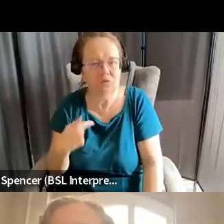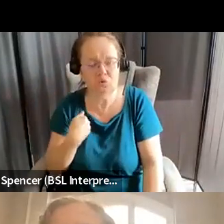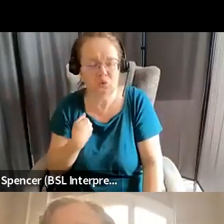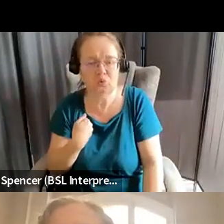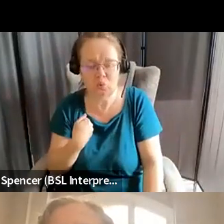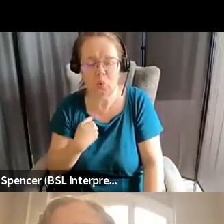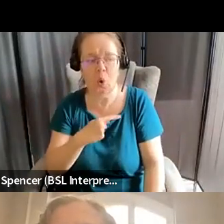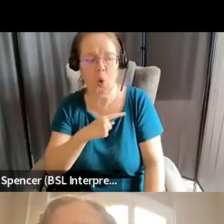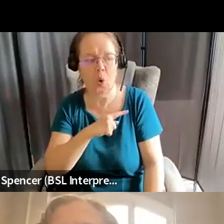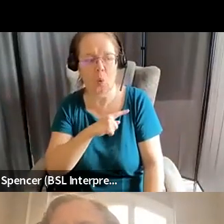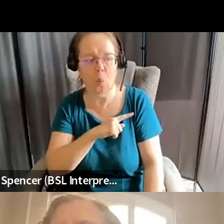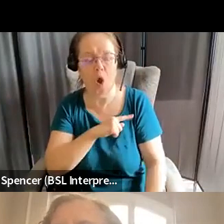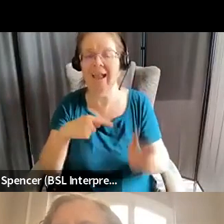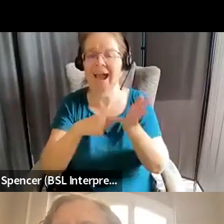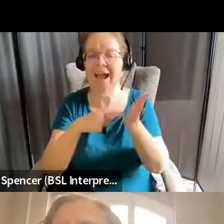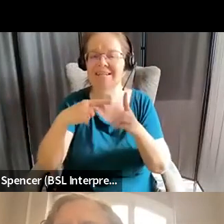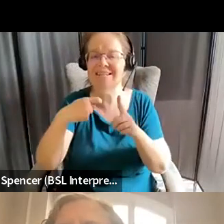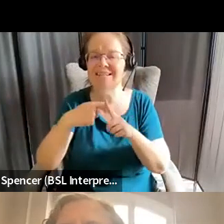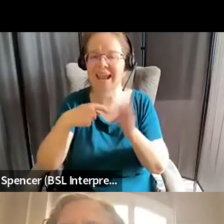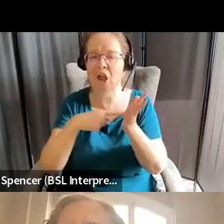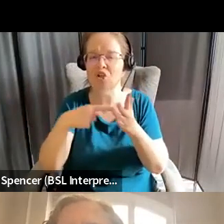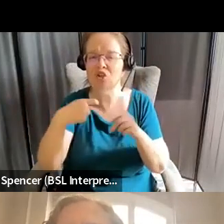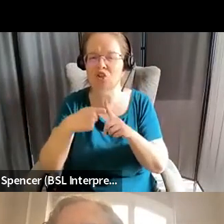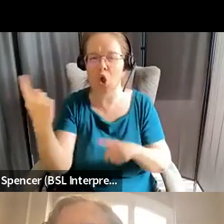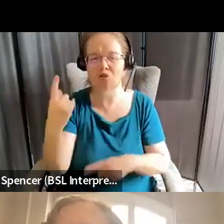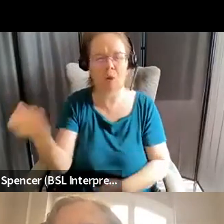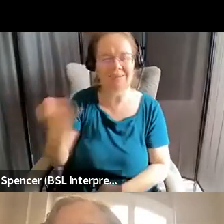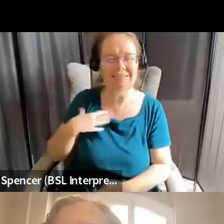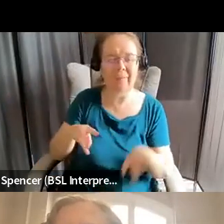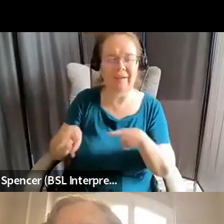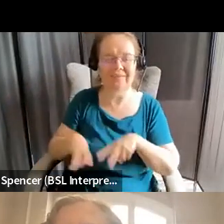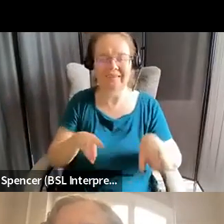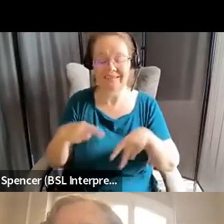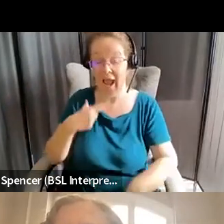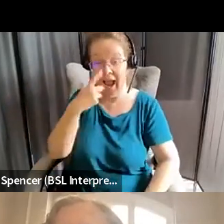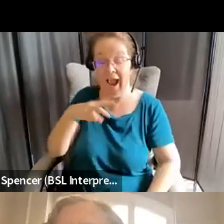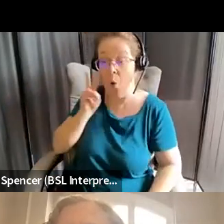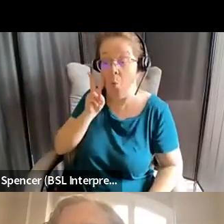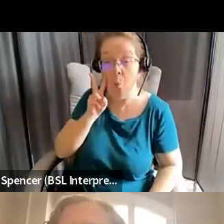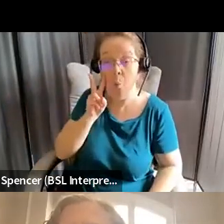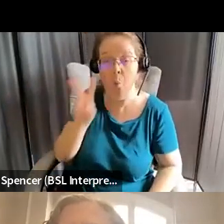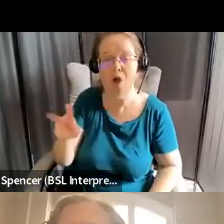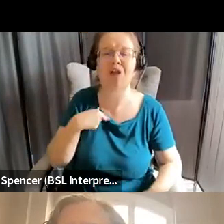that TikTok, if somebody sends me a video, I can go watch it, but I can't just